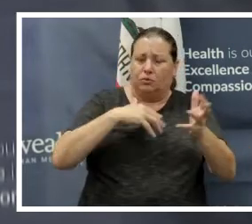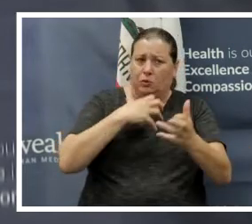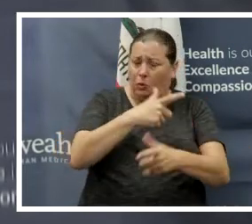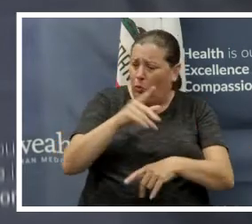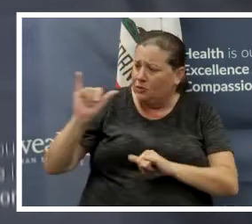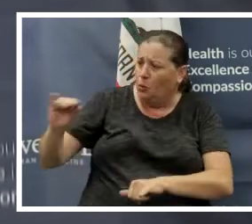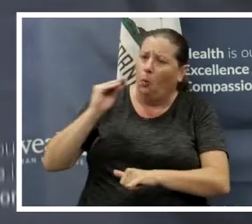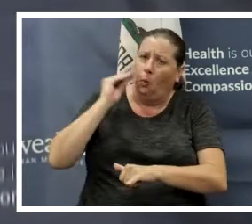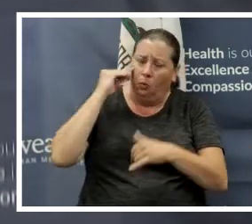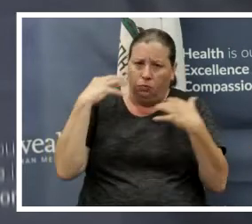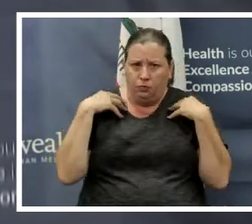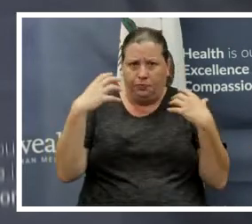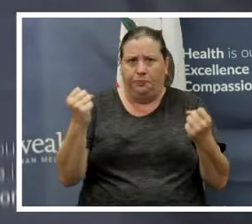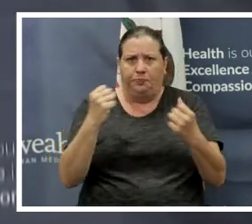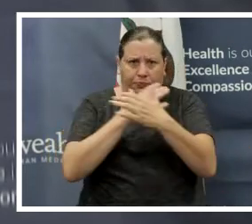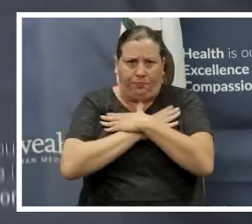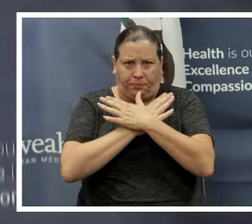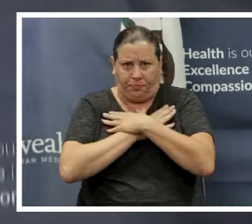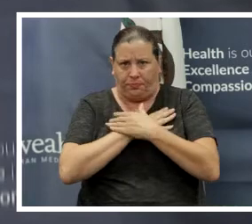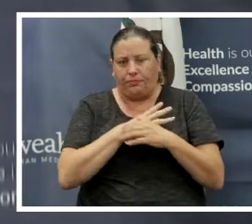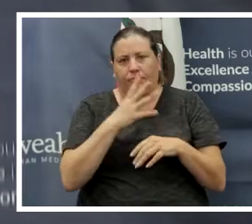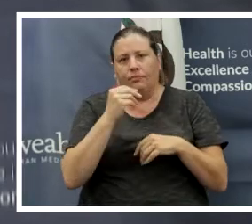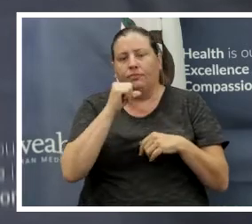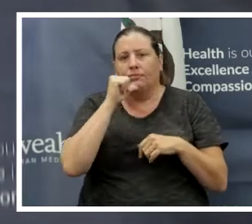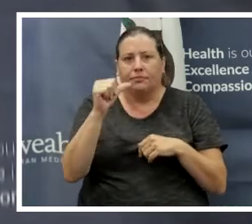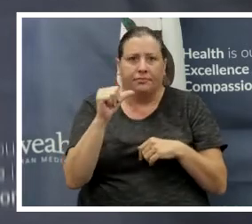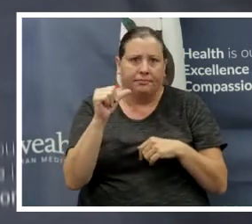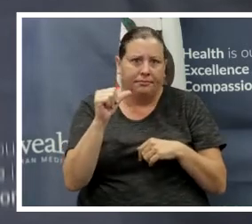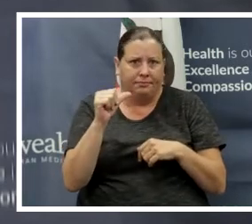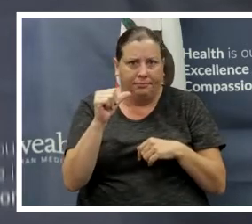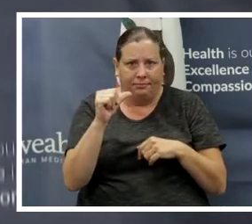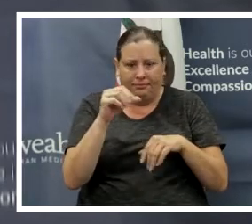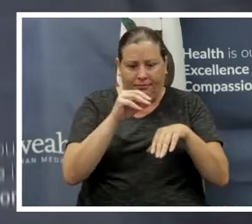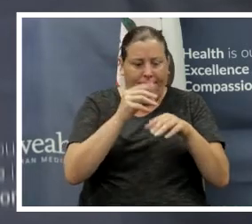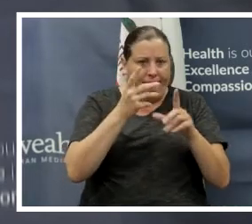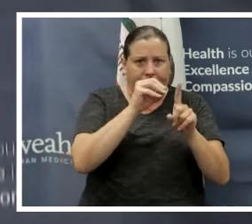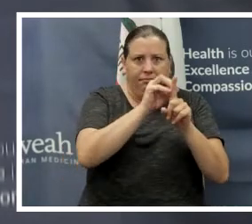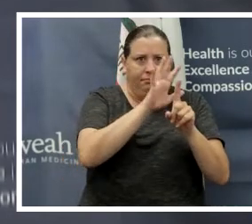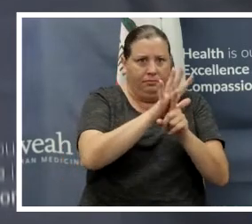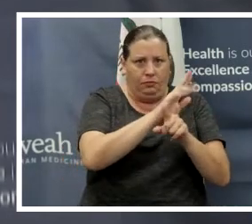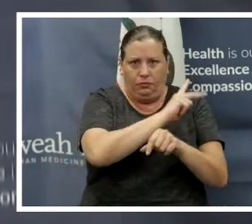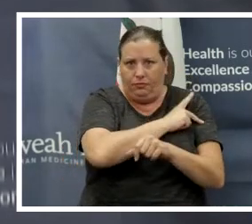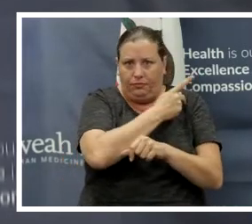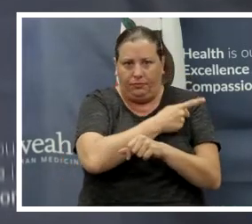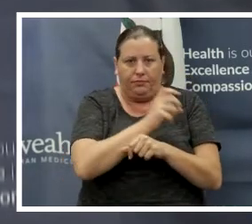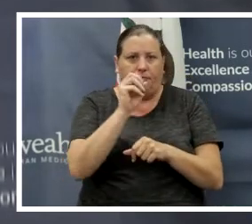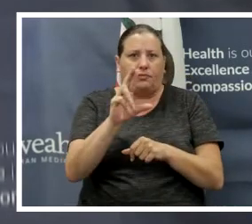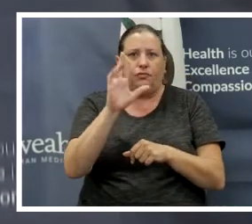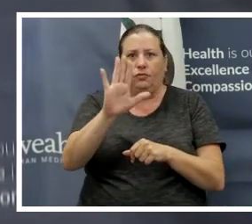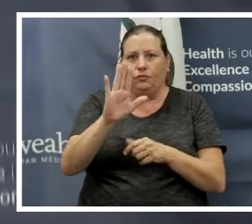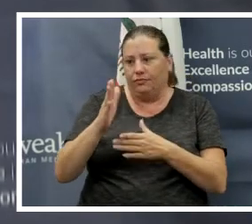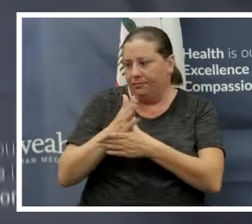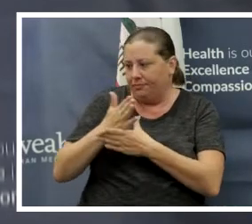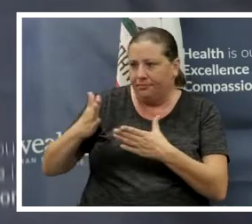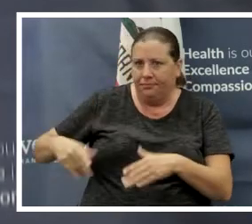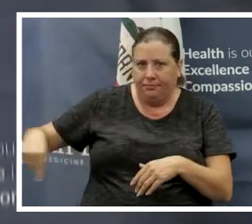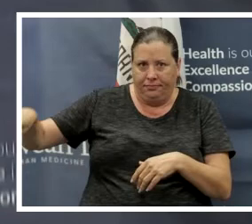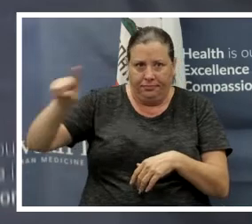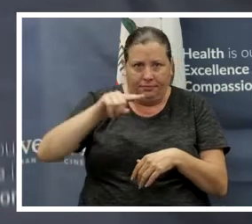recovering, resting, and at the same time not unnecessarily exposing patients or your colleagues to the